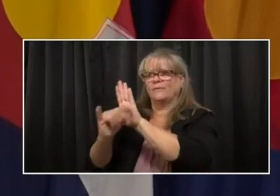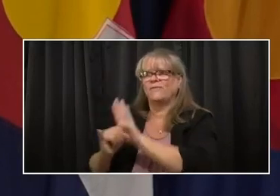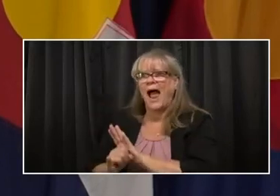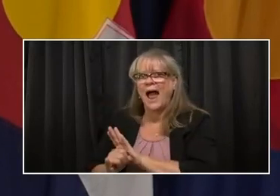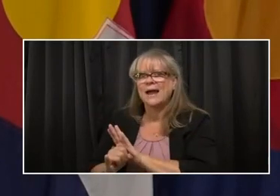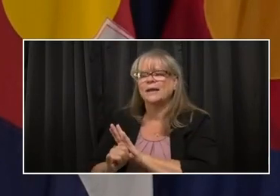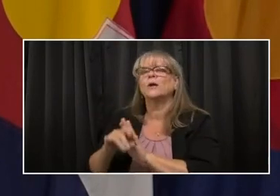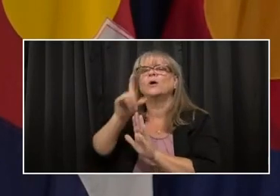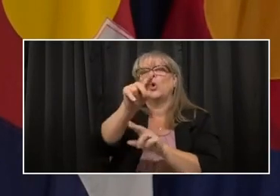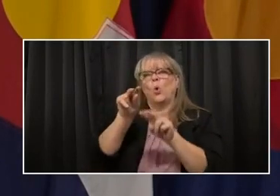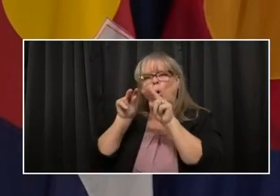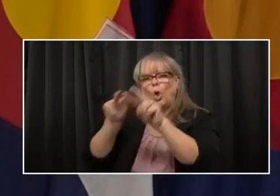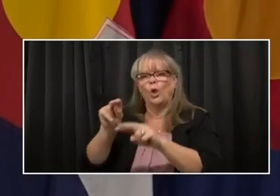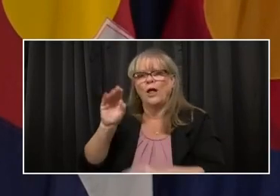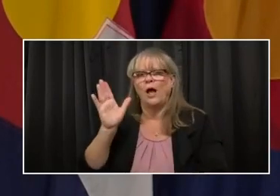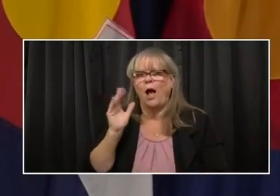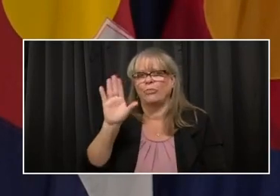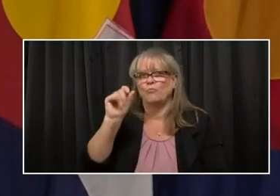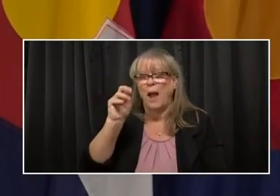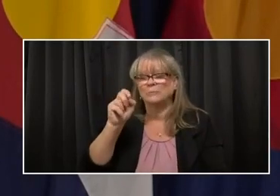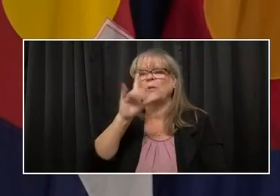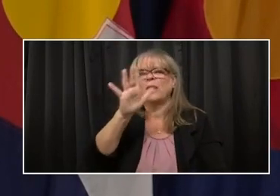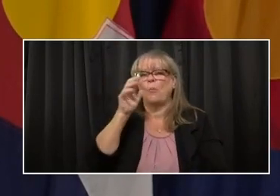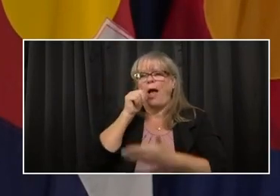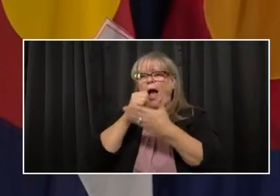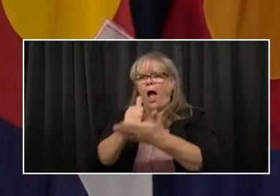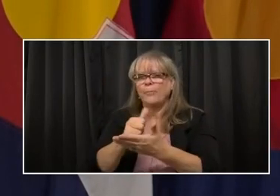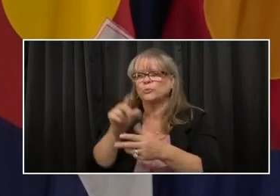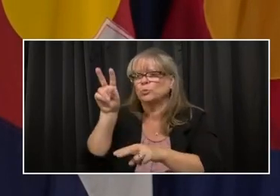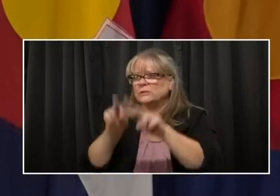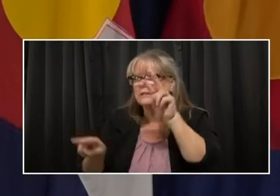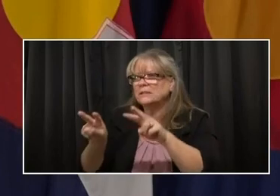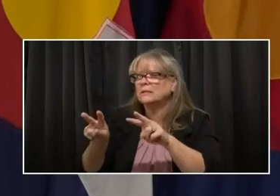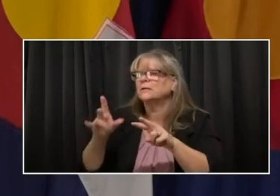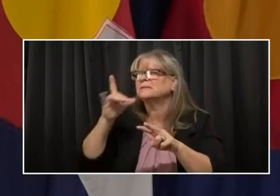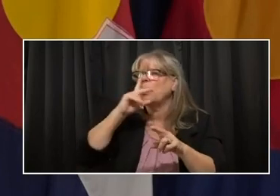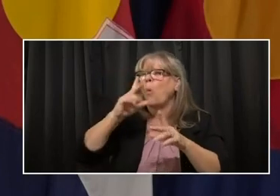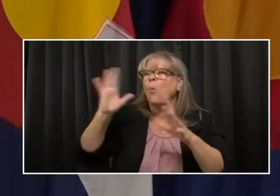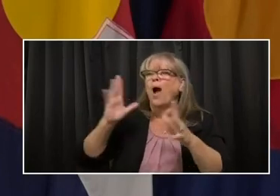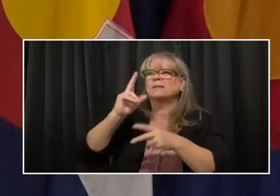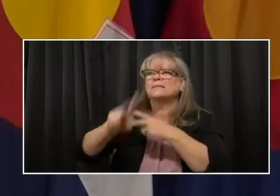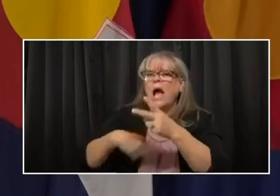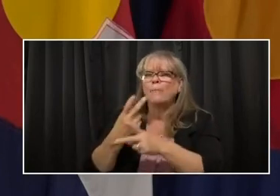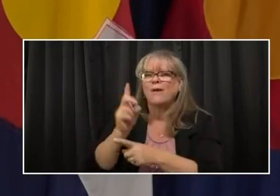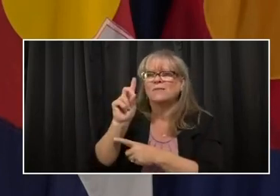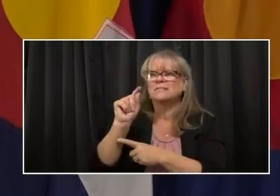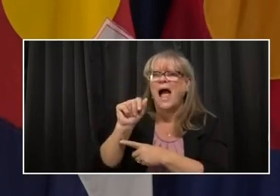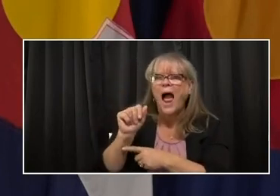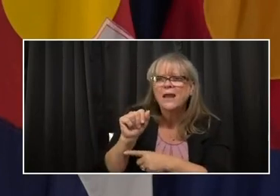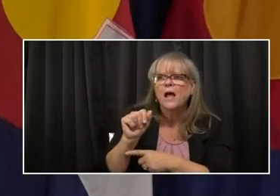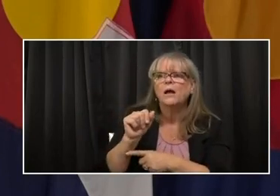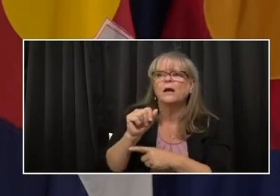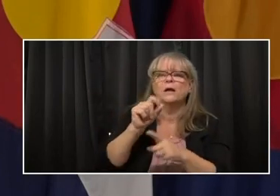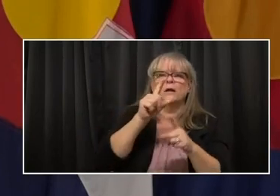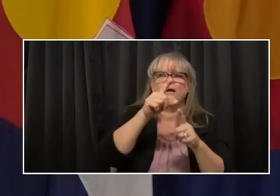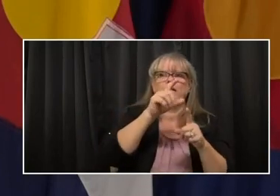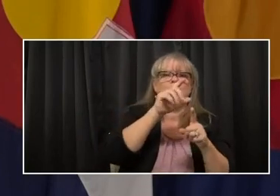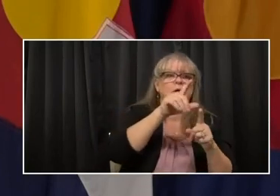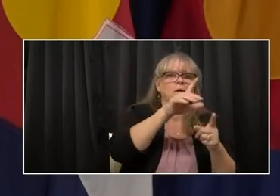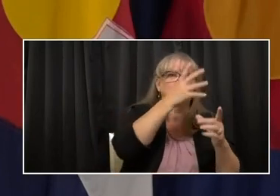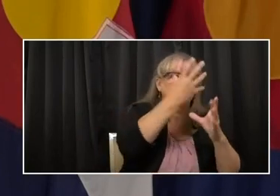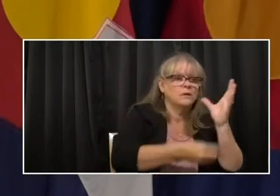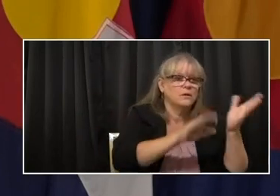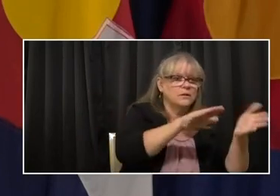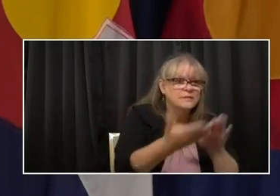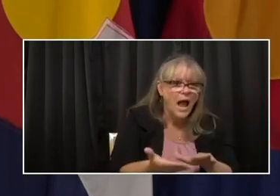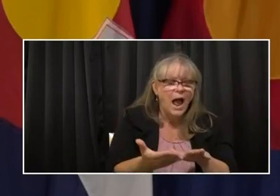go a long way to showing this type of data, both for cases, deaths, and as well hospitalizations. I think that we